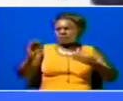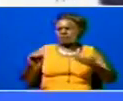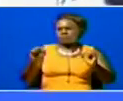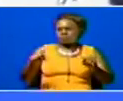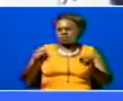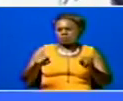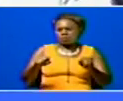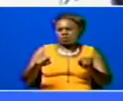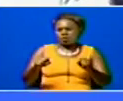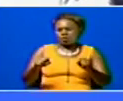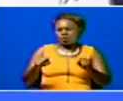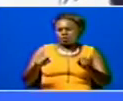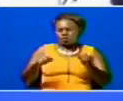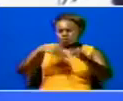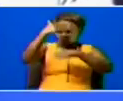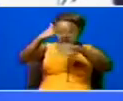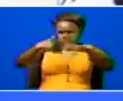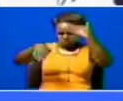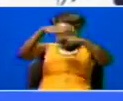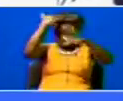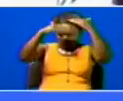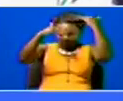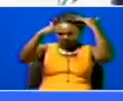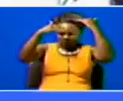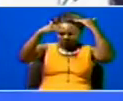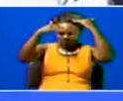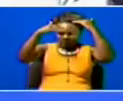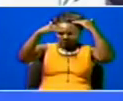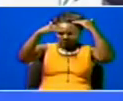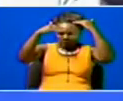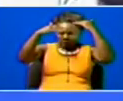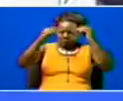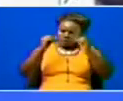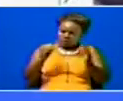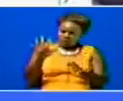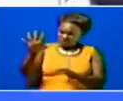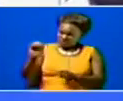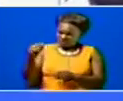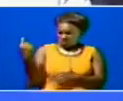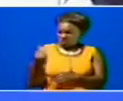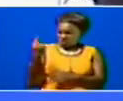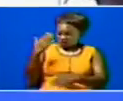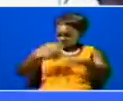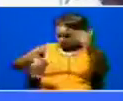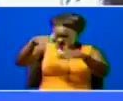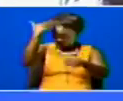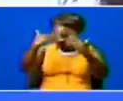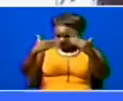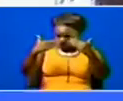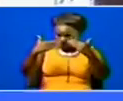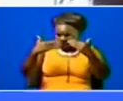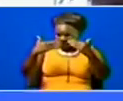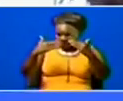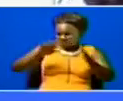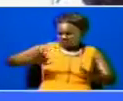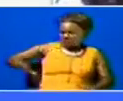to make to a secondary school, can make to university. So if there are only 50 that can make out of 1,500, we